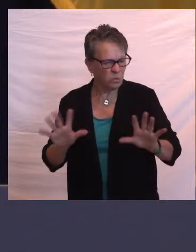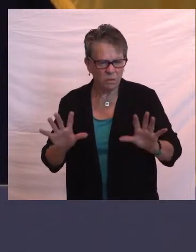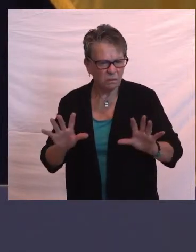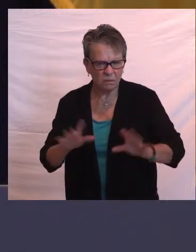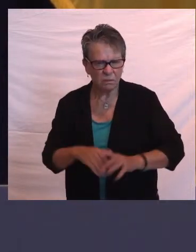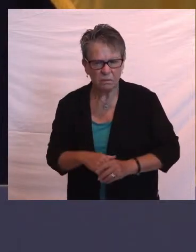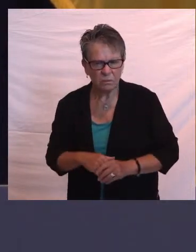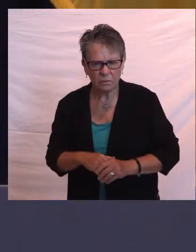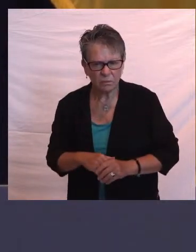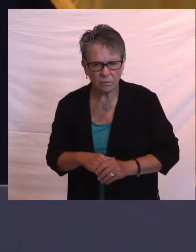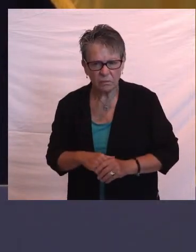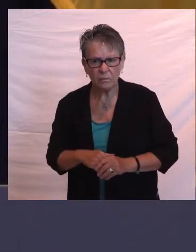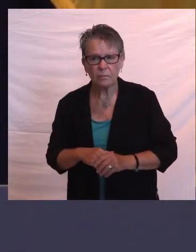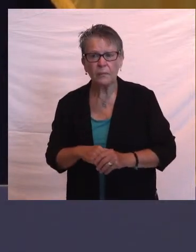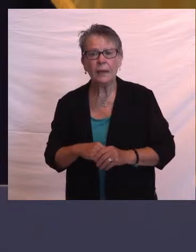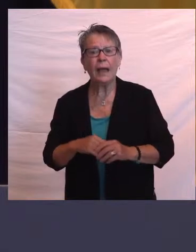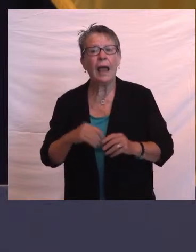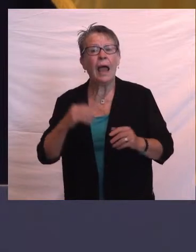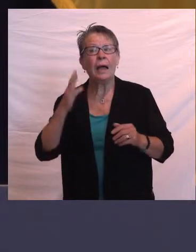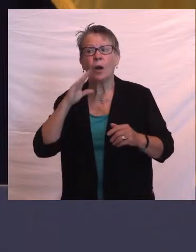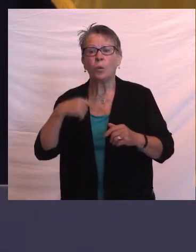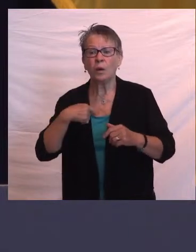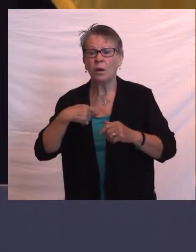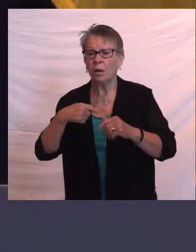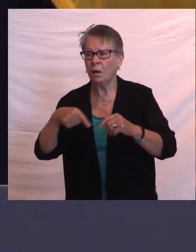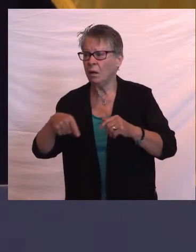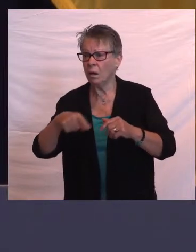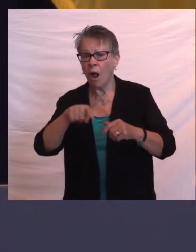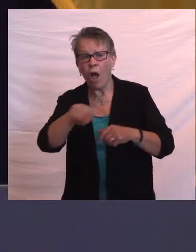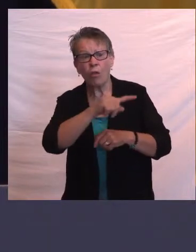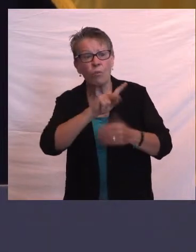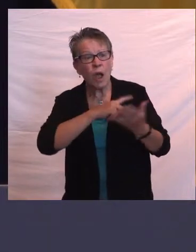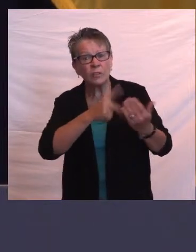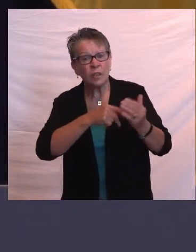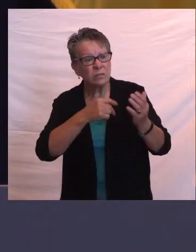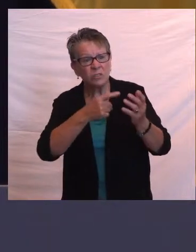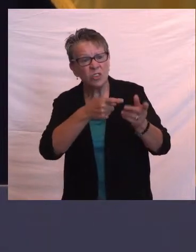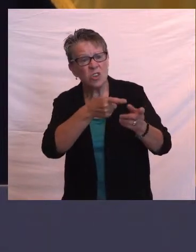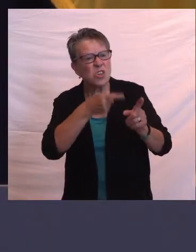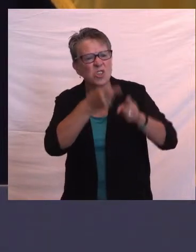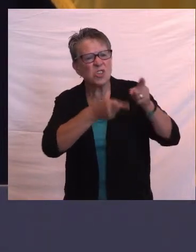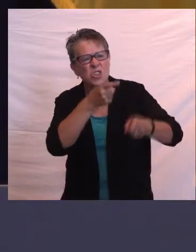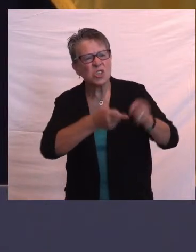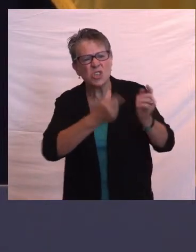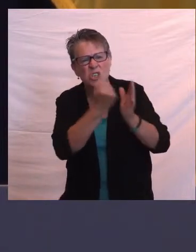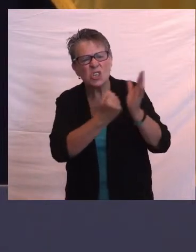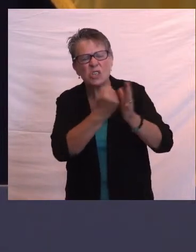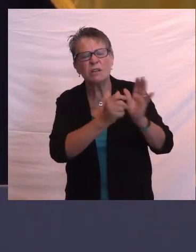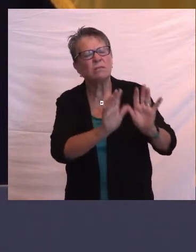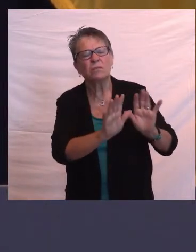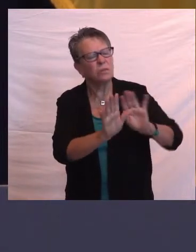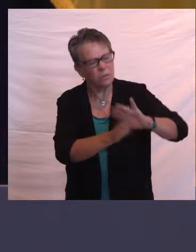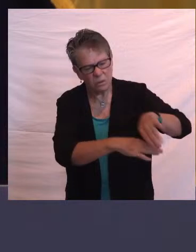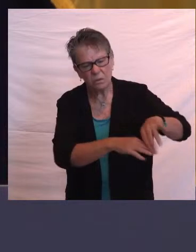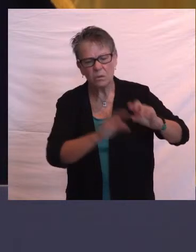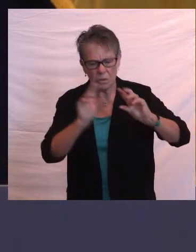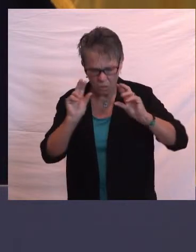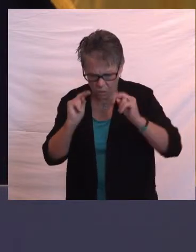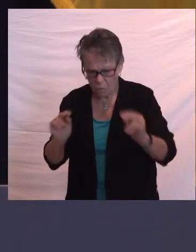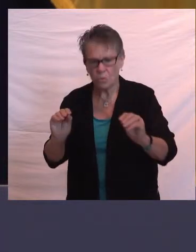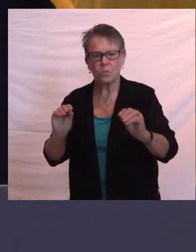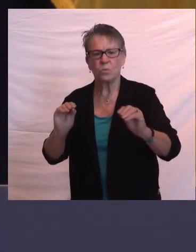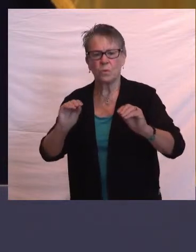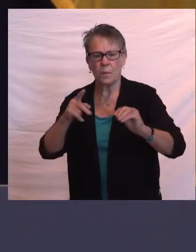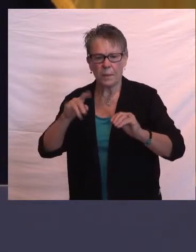but that's just a blanket. This one was bad. It would have wrecked our state, and as long as I'm here, that's not going to